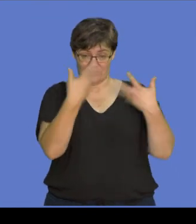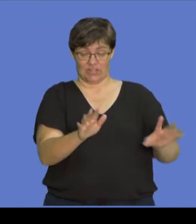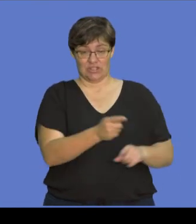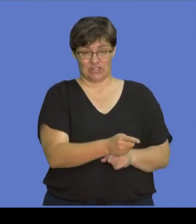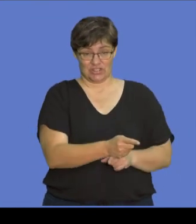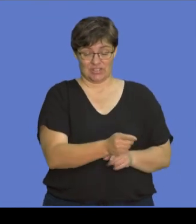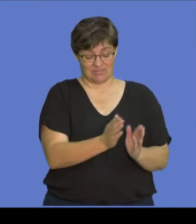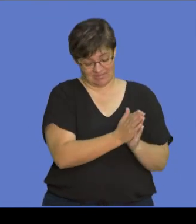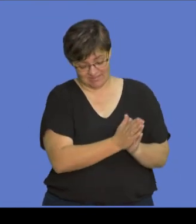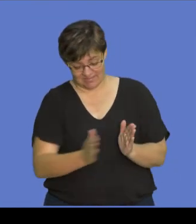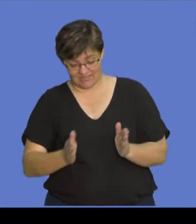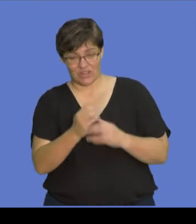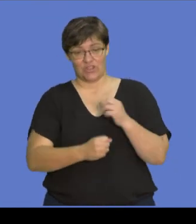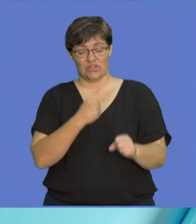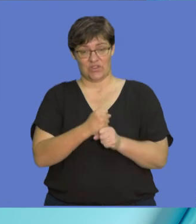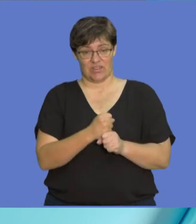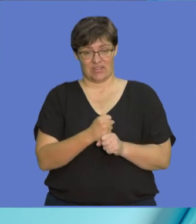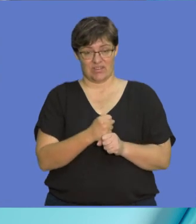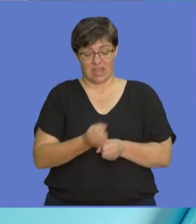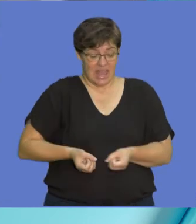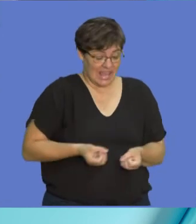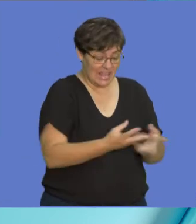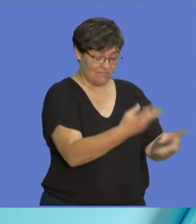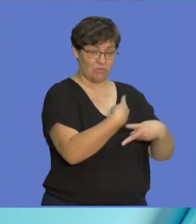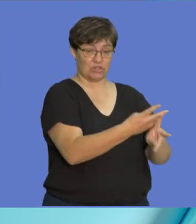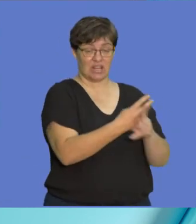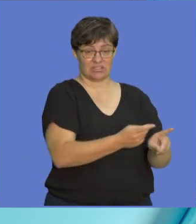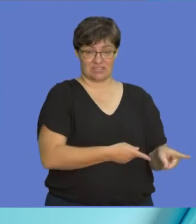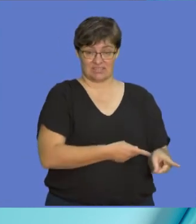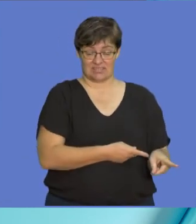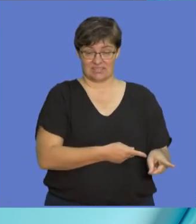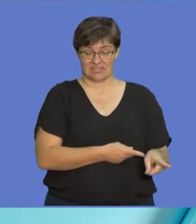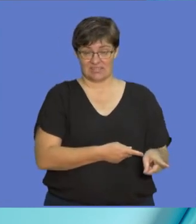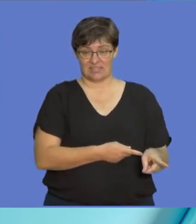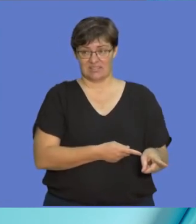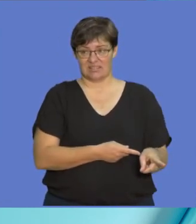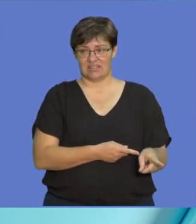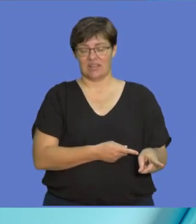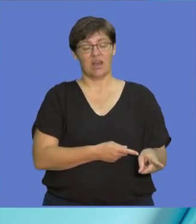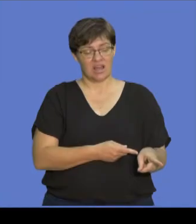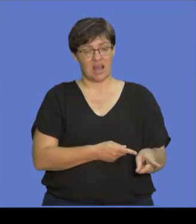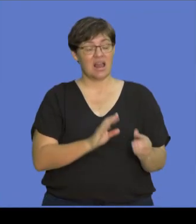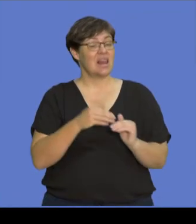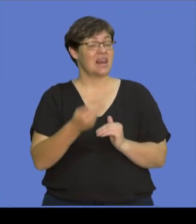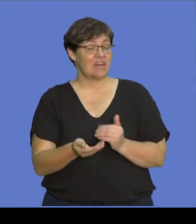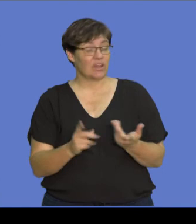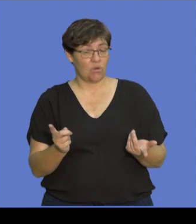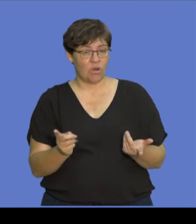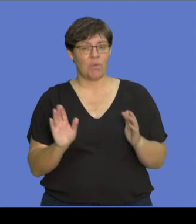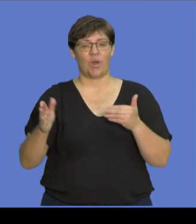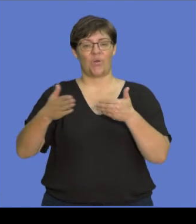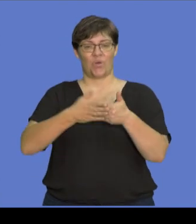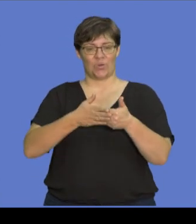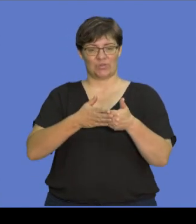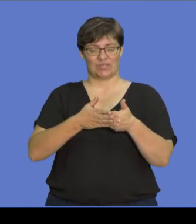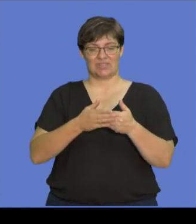were used during this year, issued to production, then definitely the missing figure here would be your